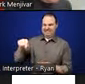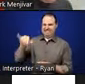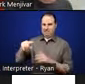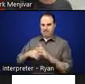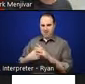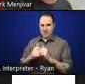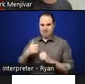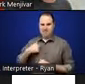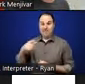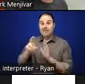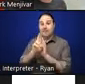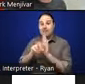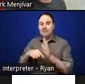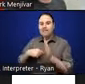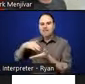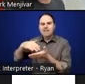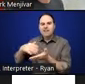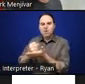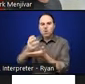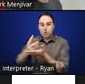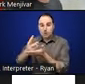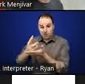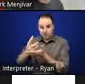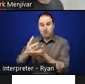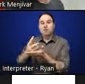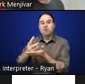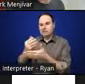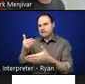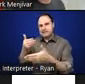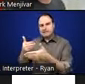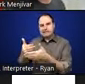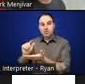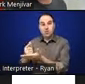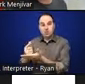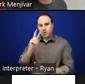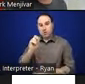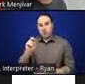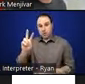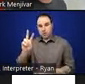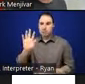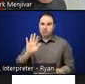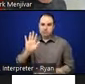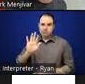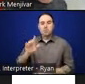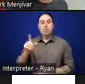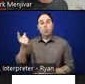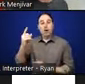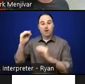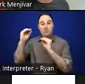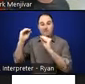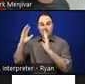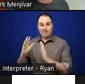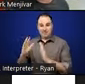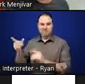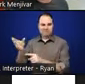And I remember towards the end of my time there, so like 2002 probably, there was a professor of mine in the